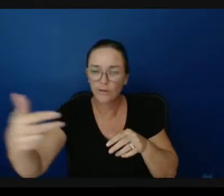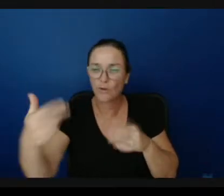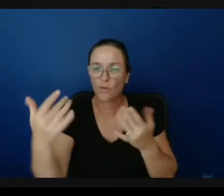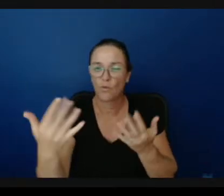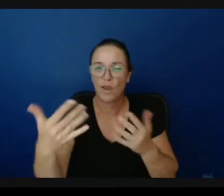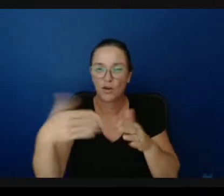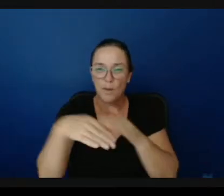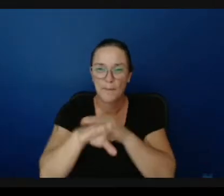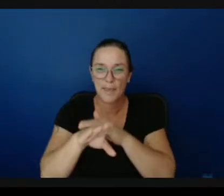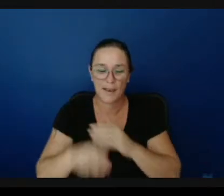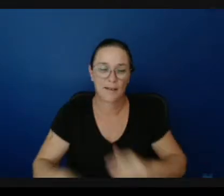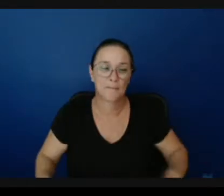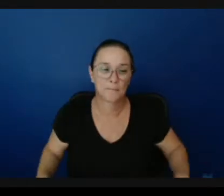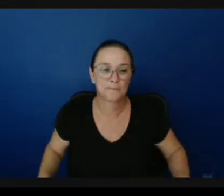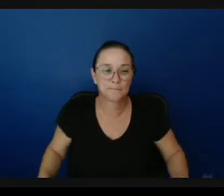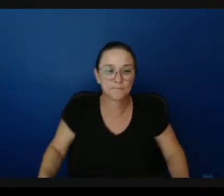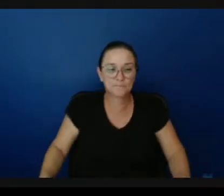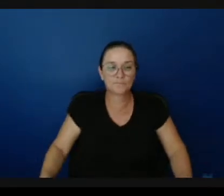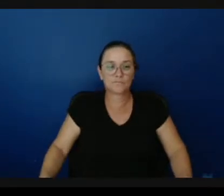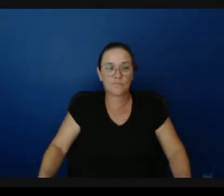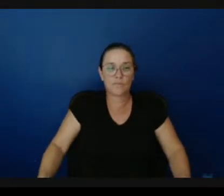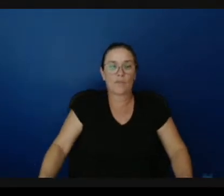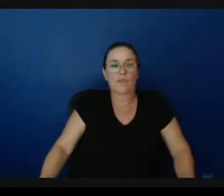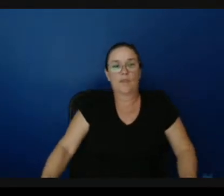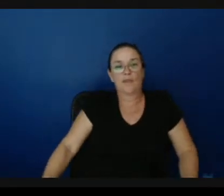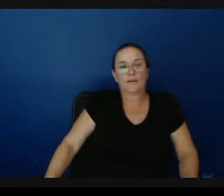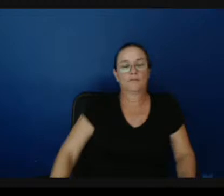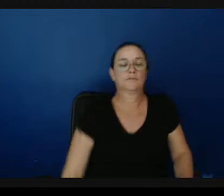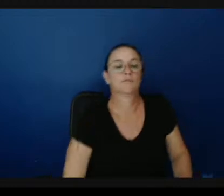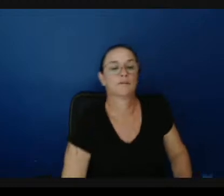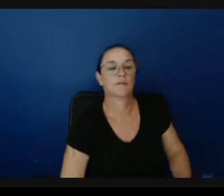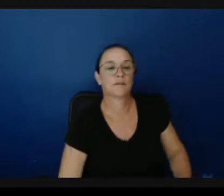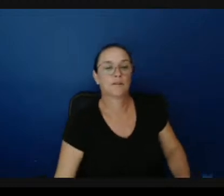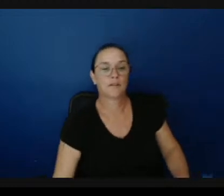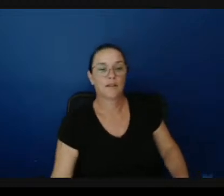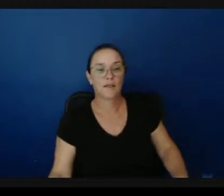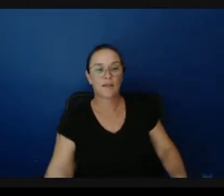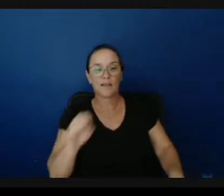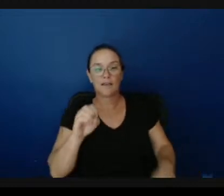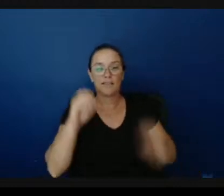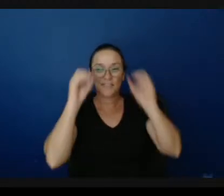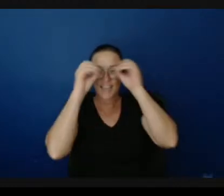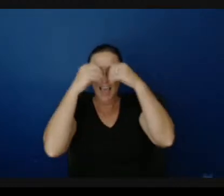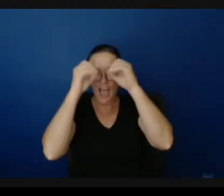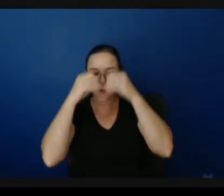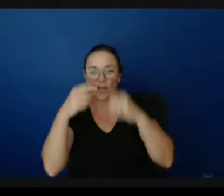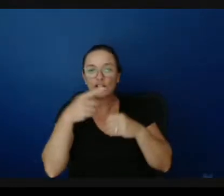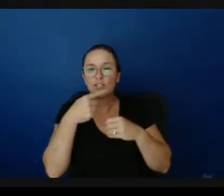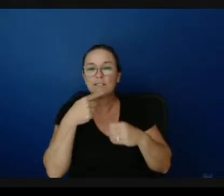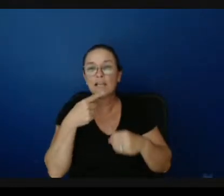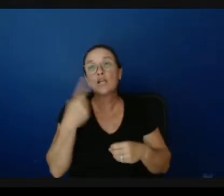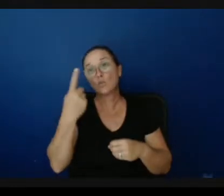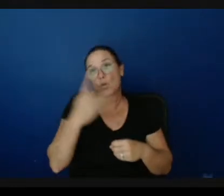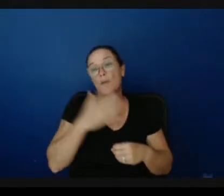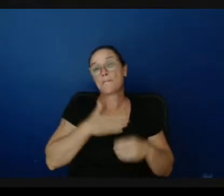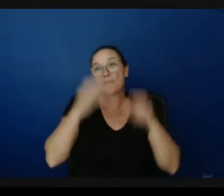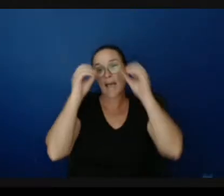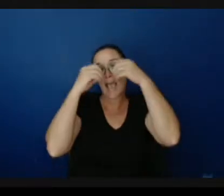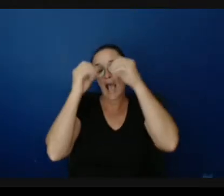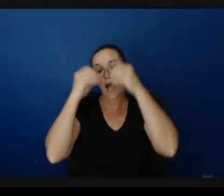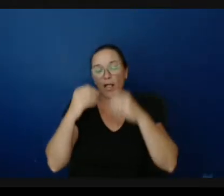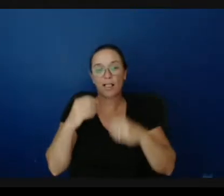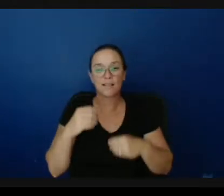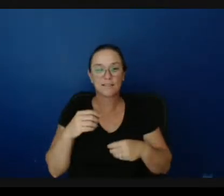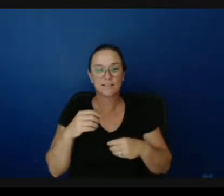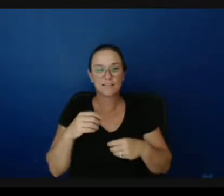Yeah, so apparently that owl, it belongs to Yvonne. She's saying that's one of my owls. So glad you captured it. I